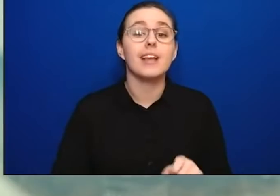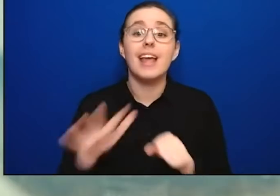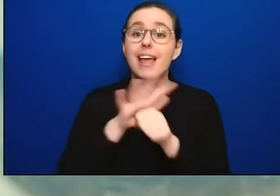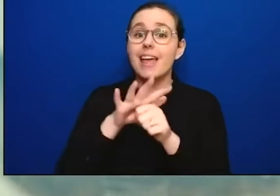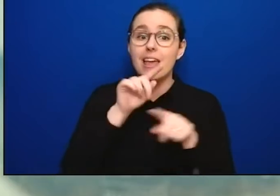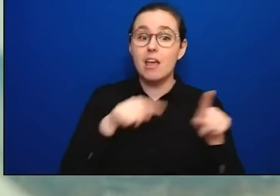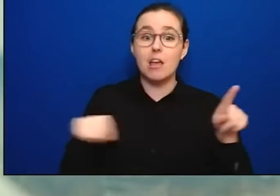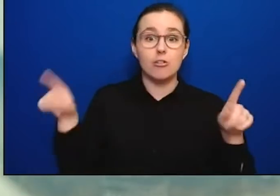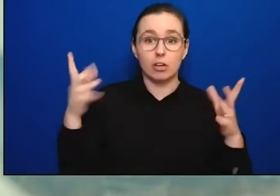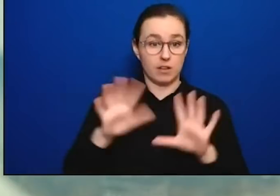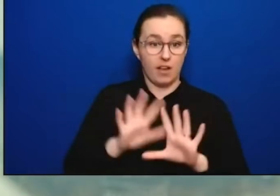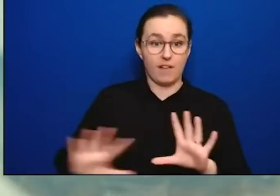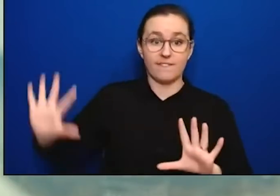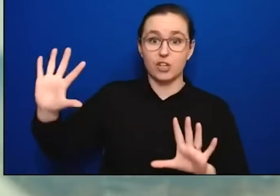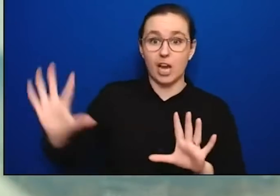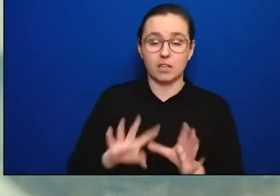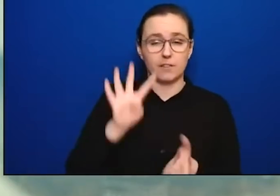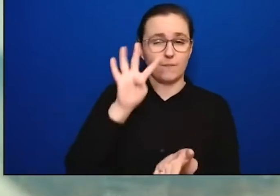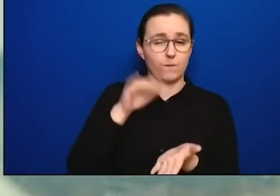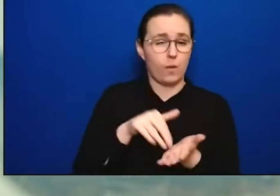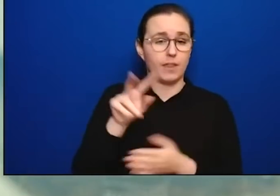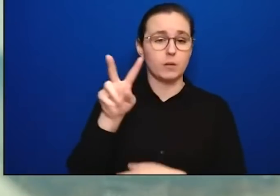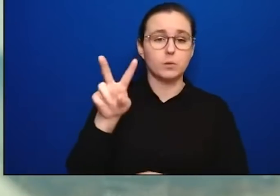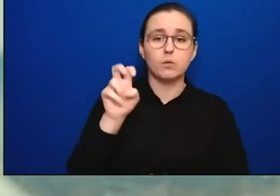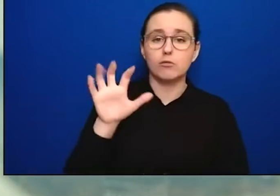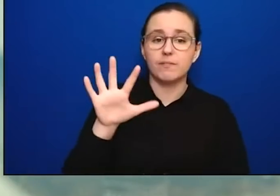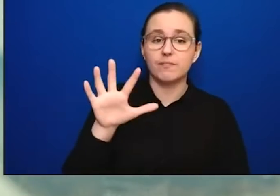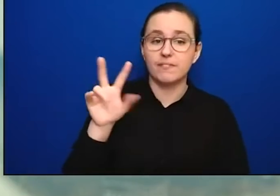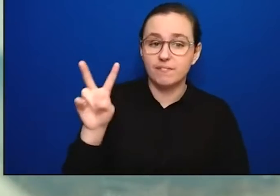Health, 3,265 in Interior Health,